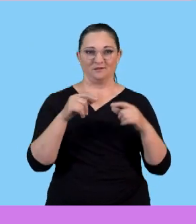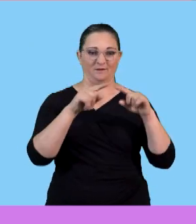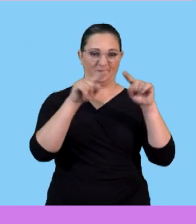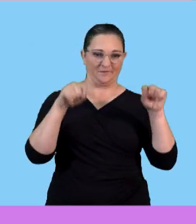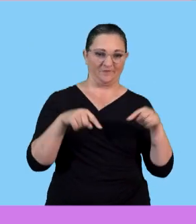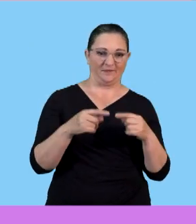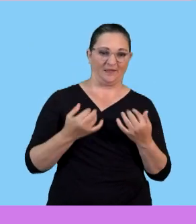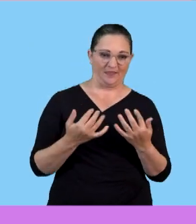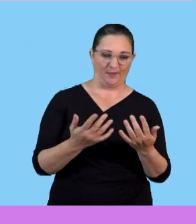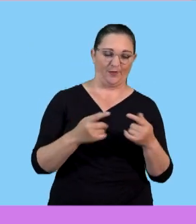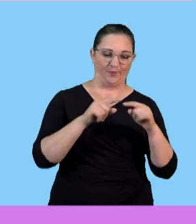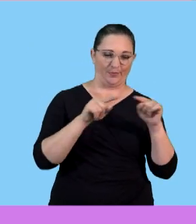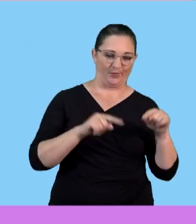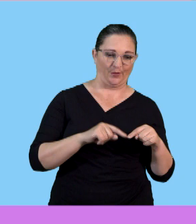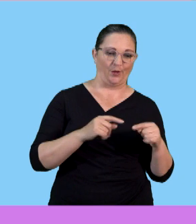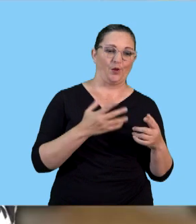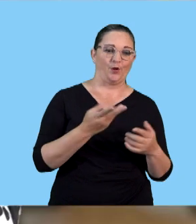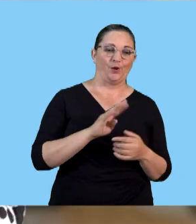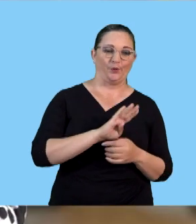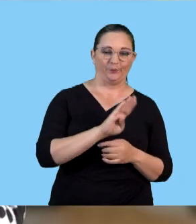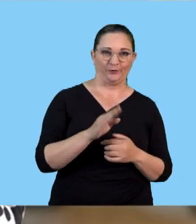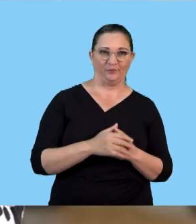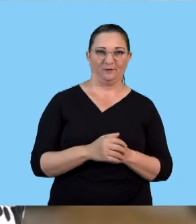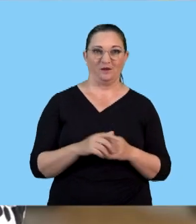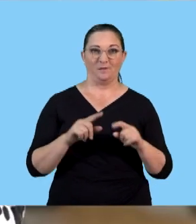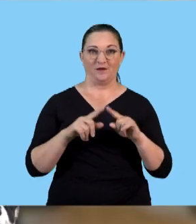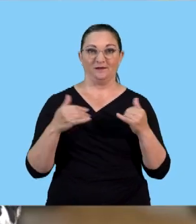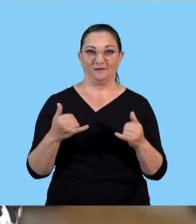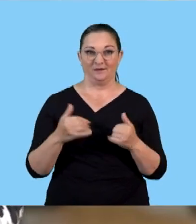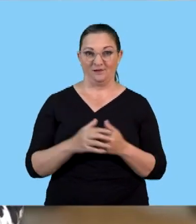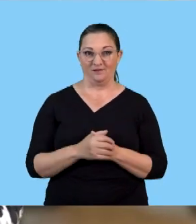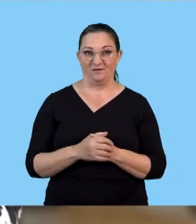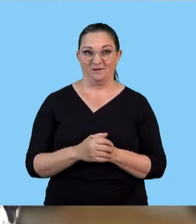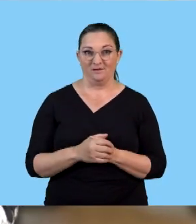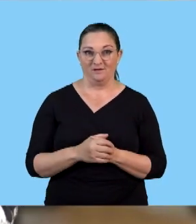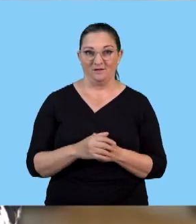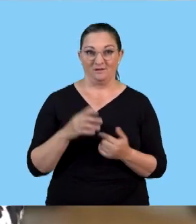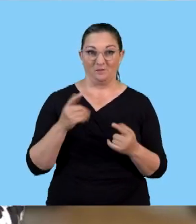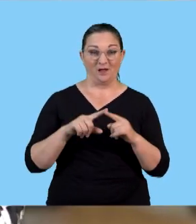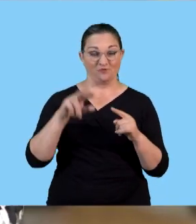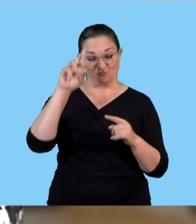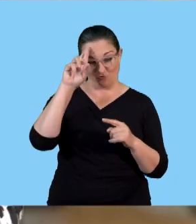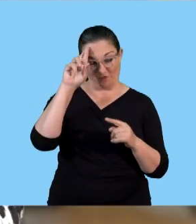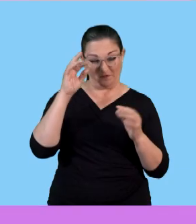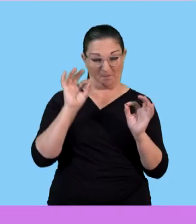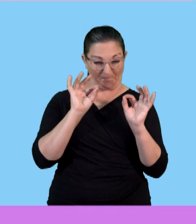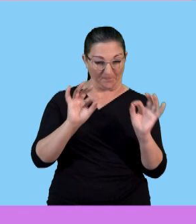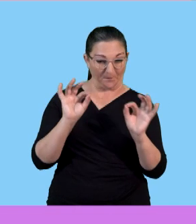blue rectangle again. Remember guys, this isn't necessarily drawn to scale.